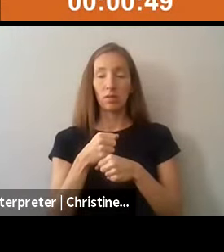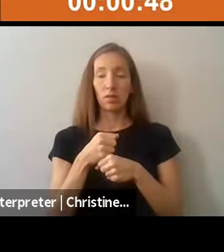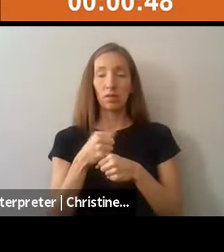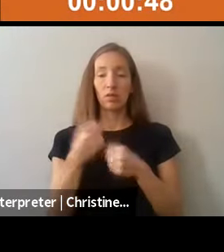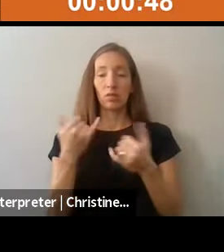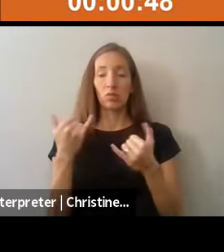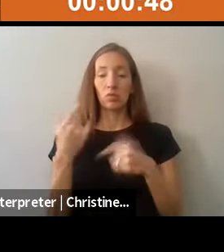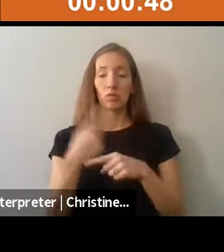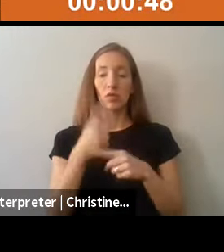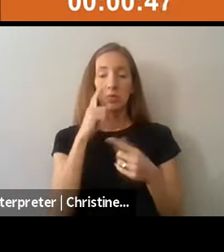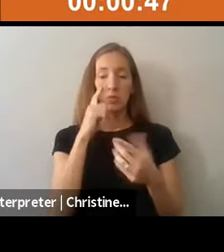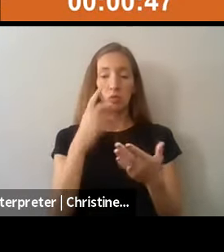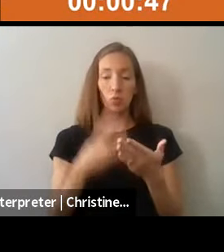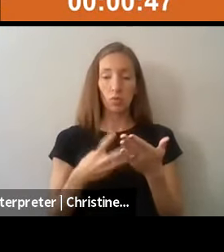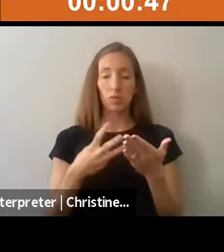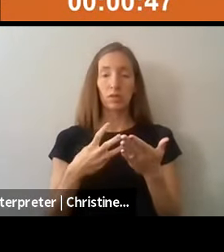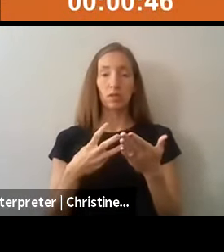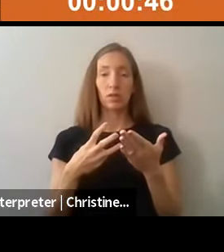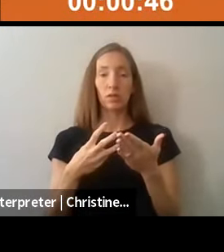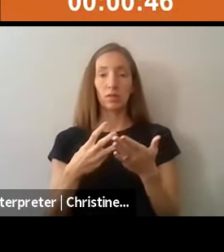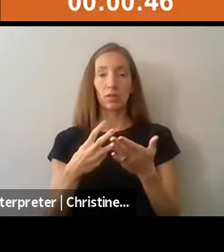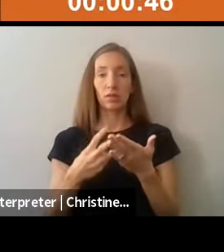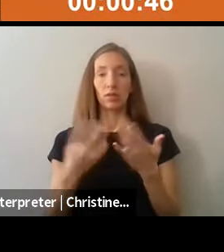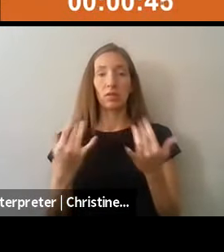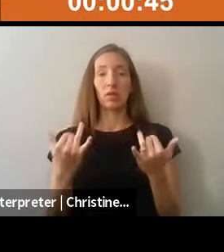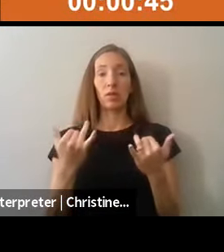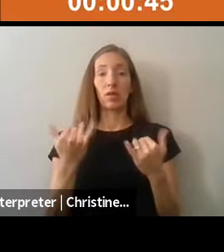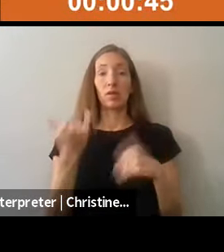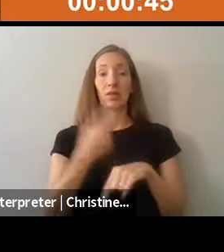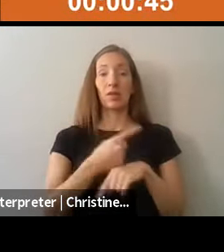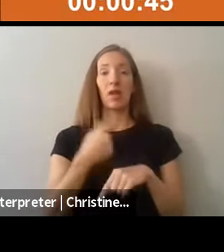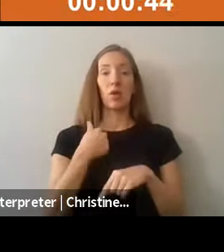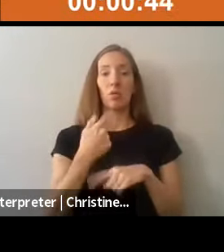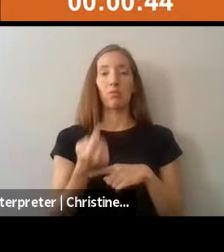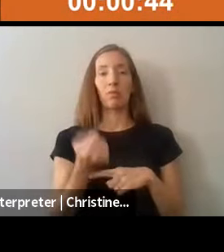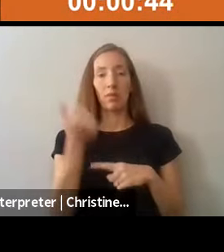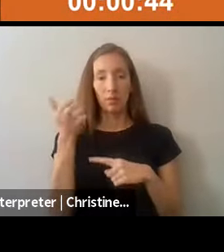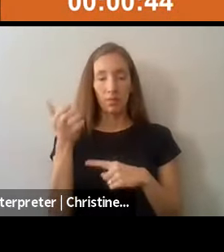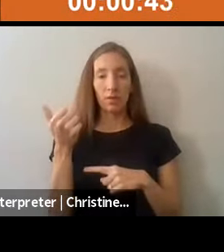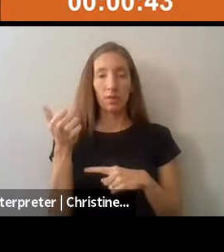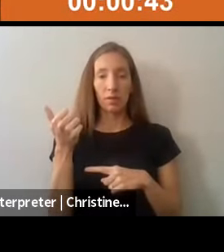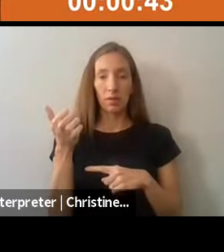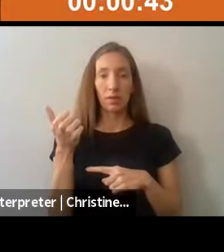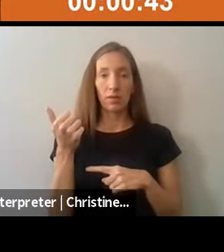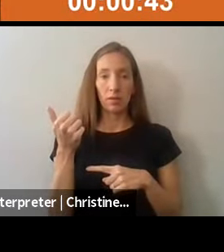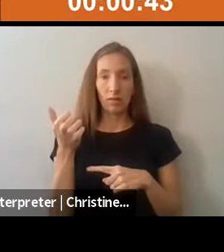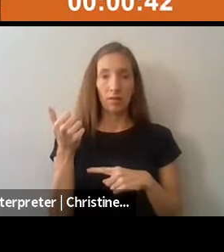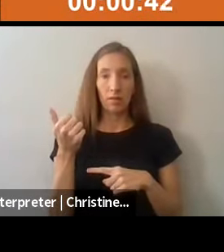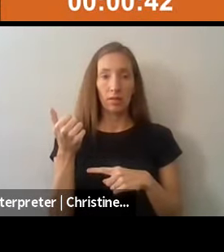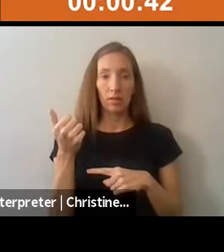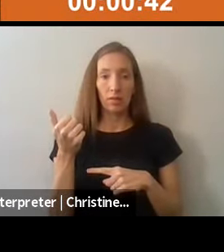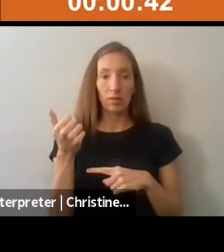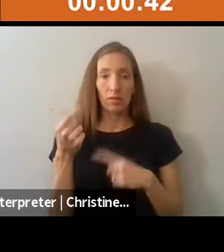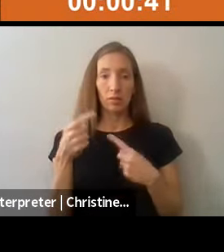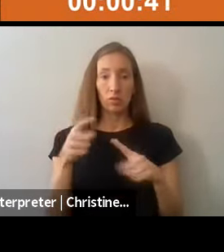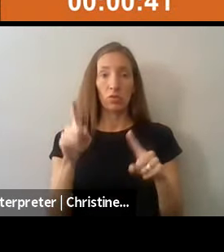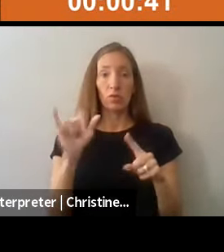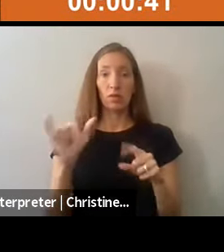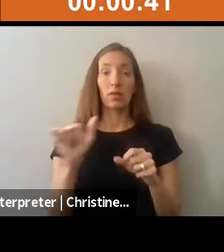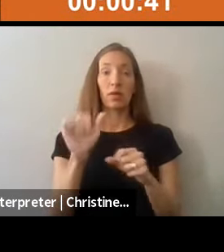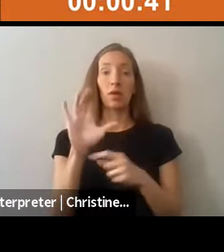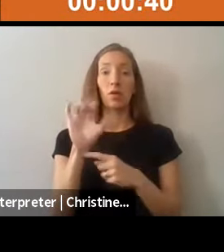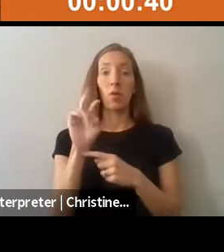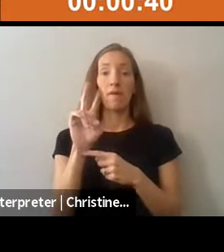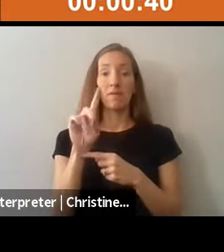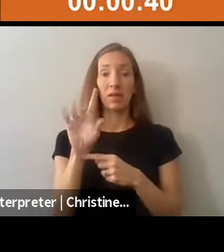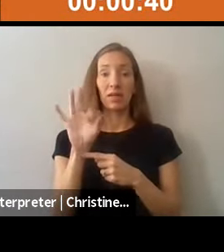real reduction, if not complete elimination, of GBV around the globe. During the COVID-19 pandemic, we led a campaign, Lockdown, Not